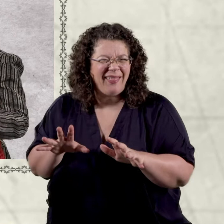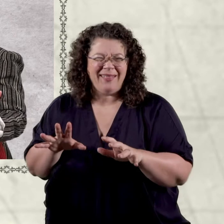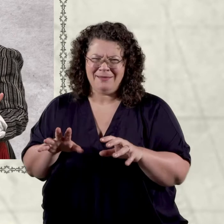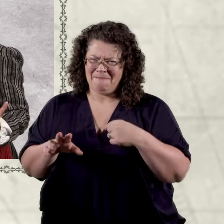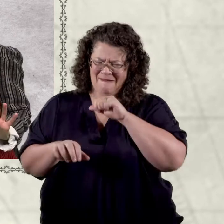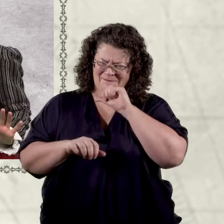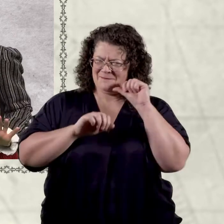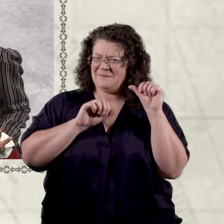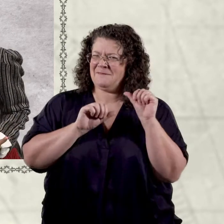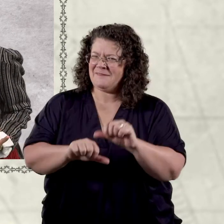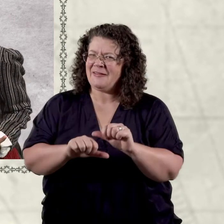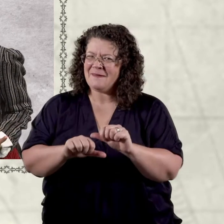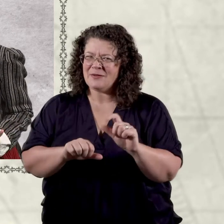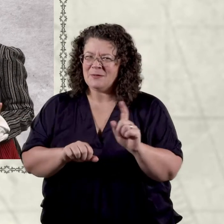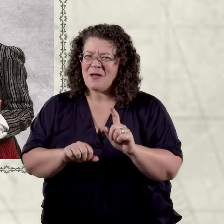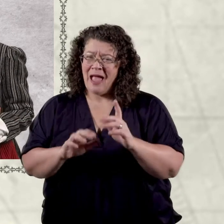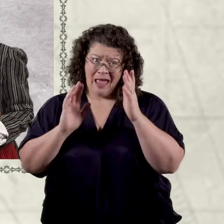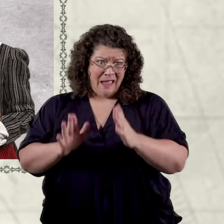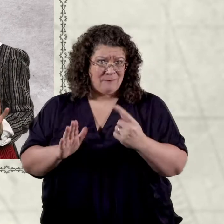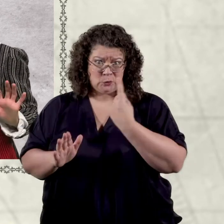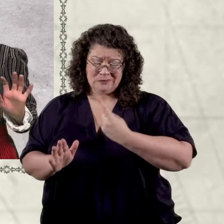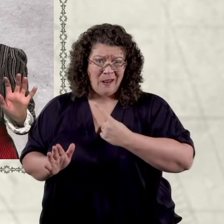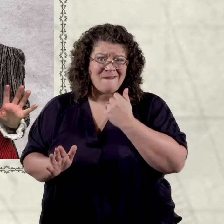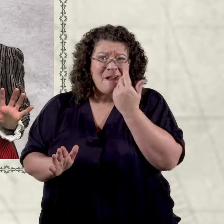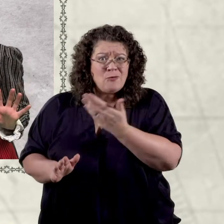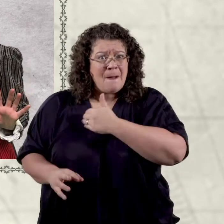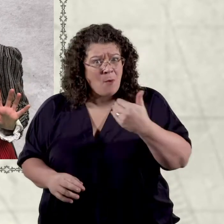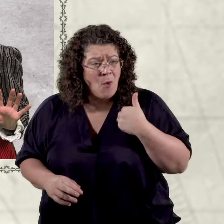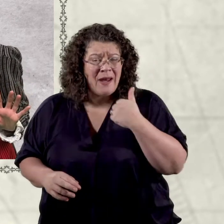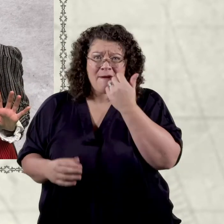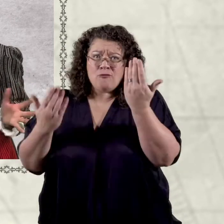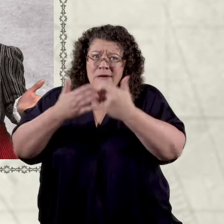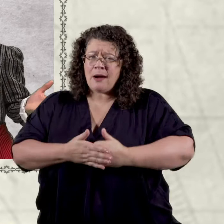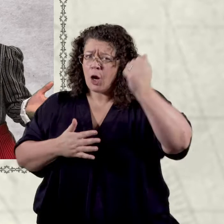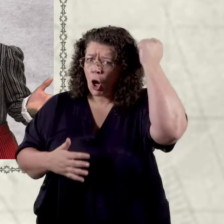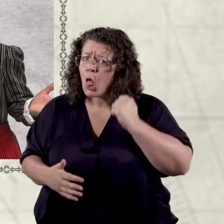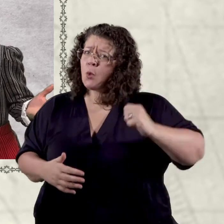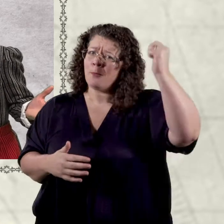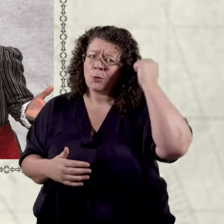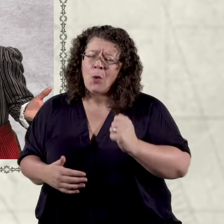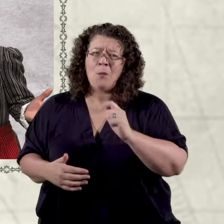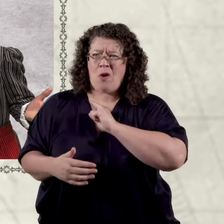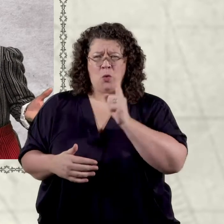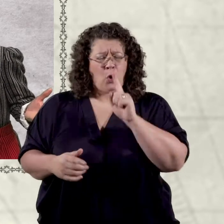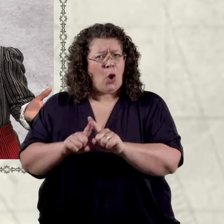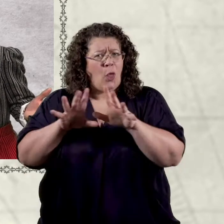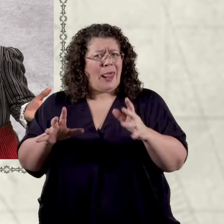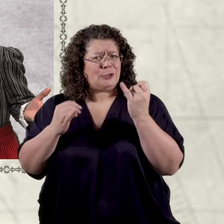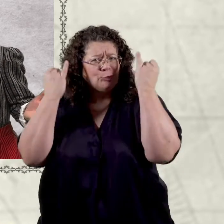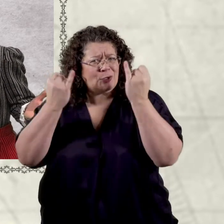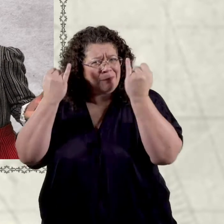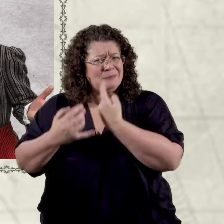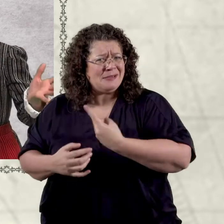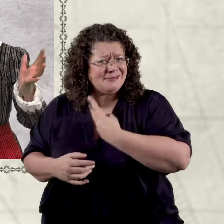is my favourite part of the process. This is what I have to do every morning and night, otherwise I end up looking like a sheep